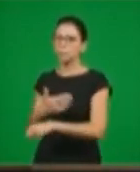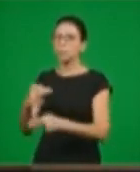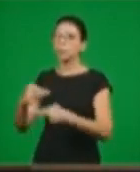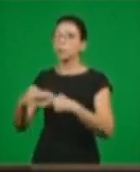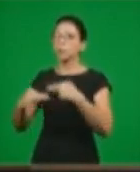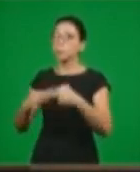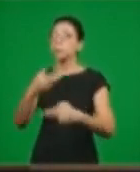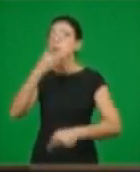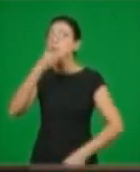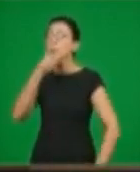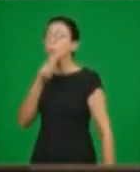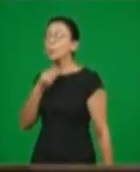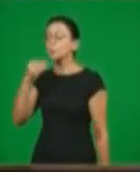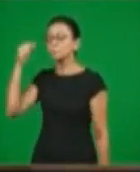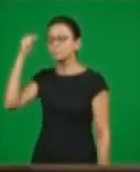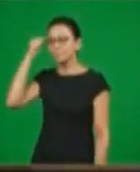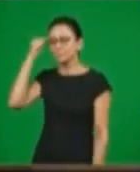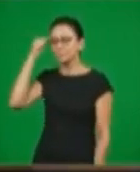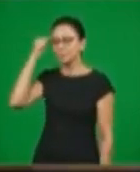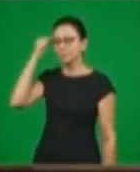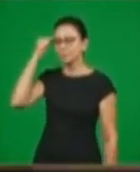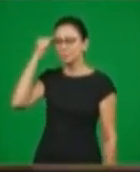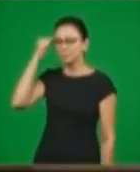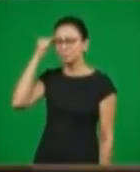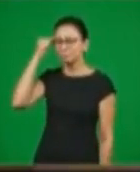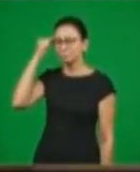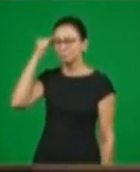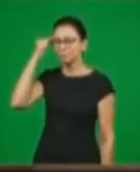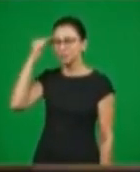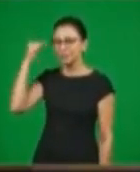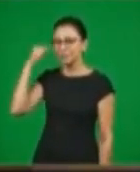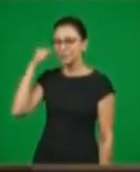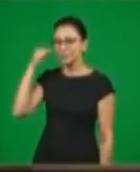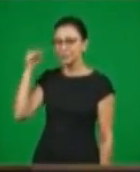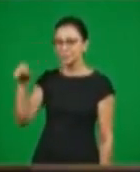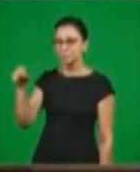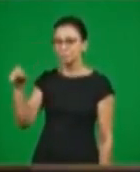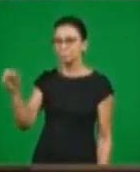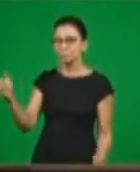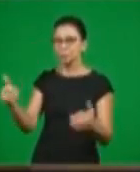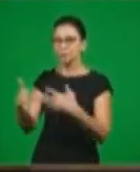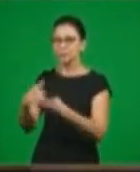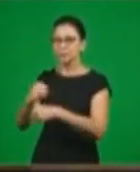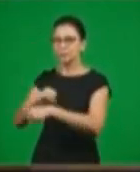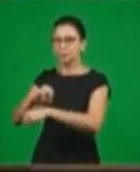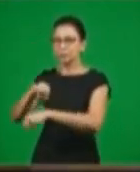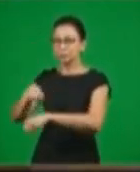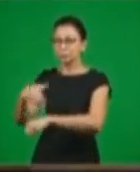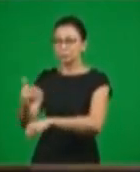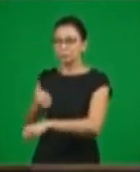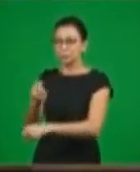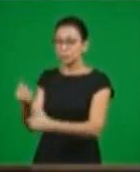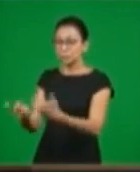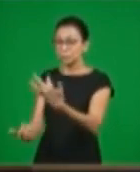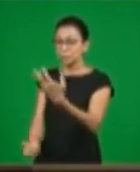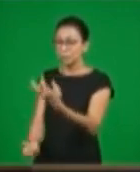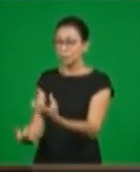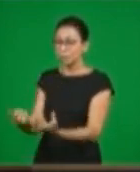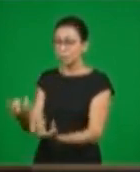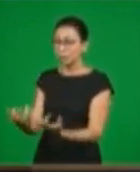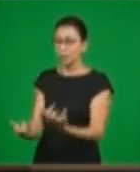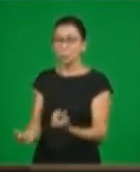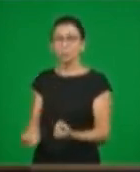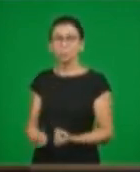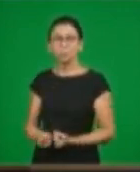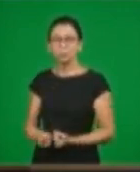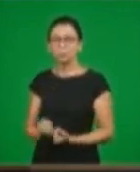Elijah, he couldn't do anything. So there is only one situation. Either we will